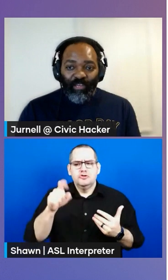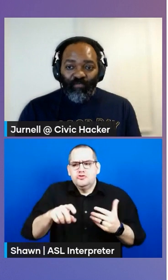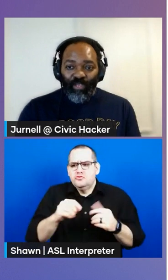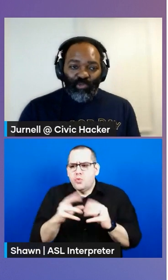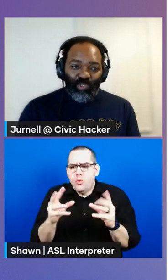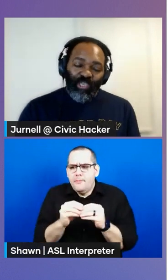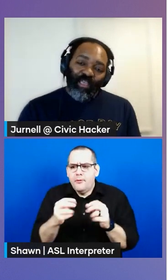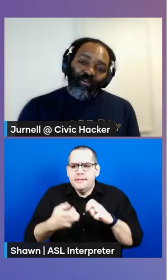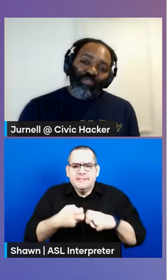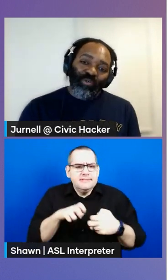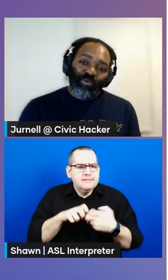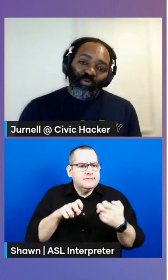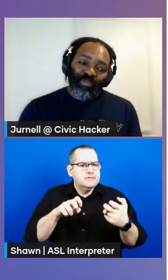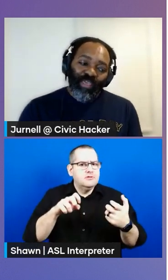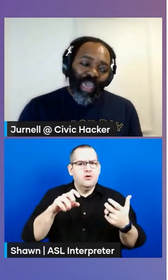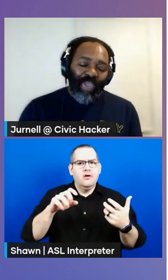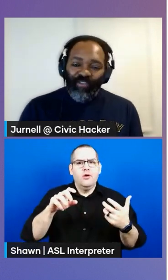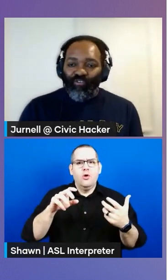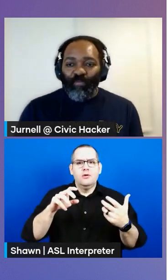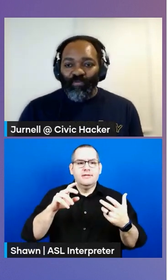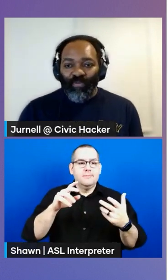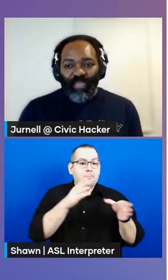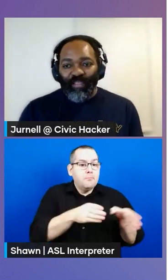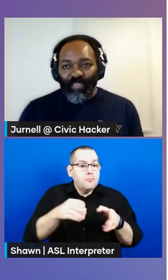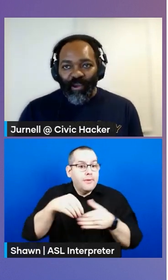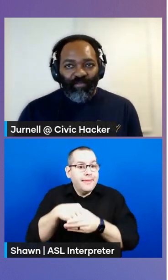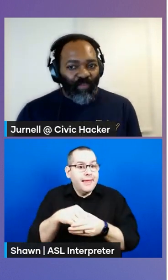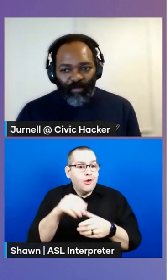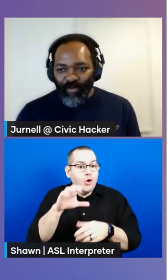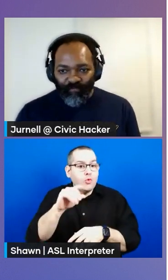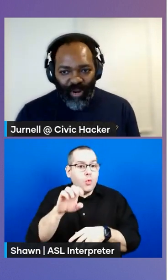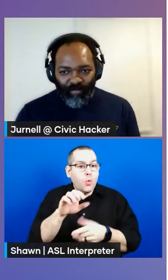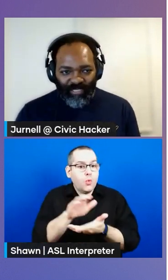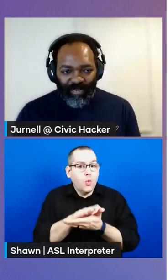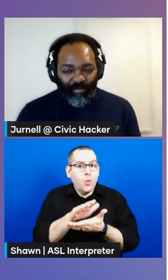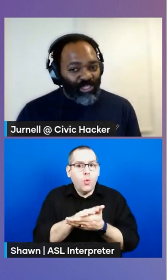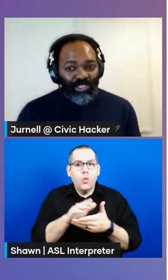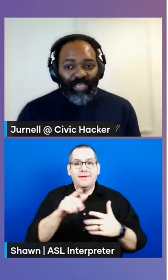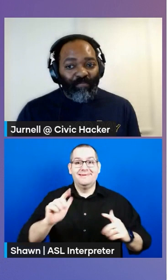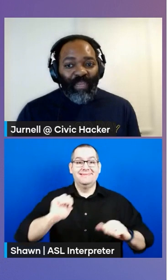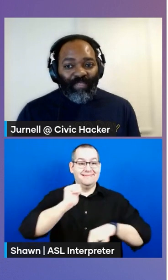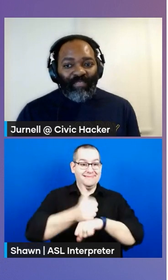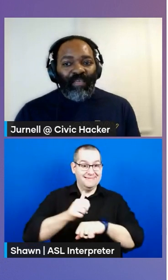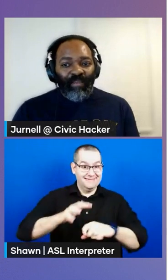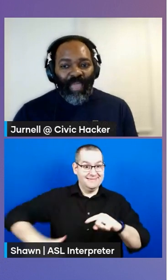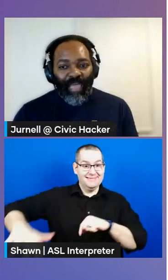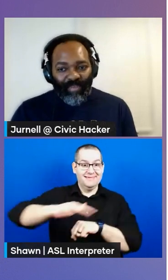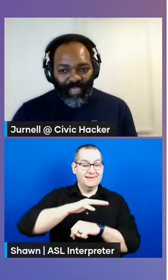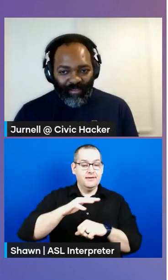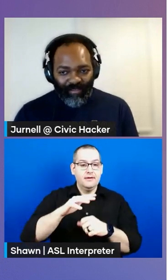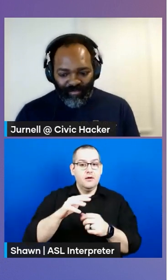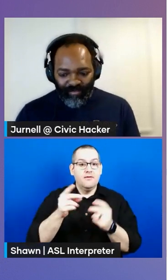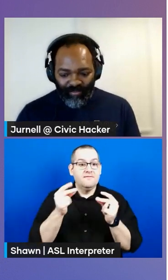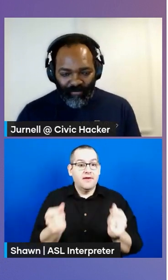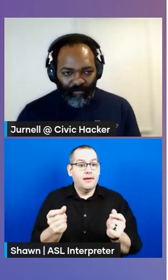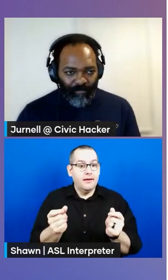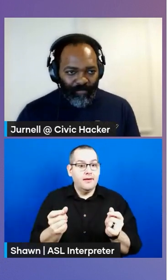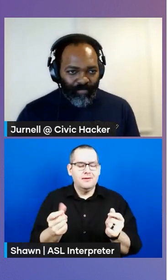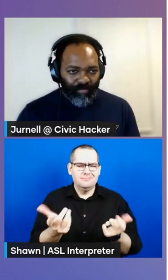of individuals in code schools having trouble getting their development environment set up. It should take minutes, not